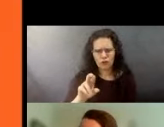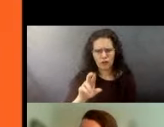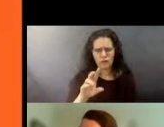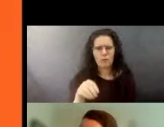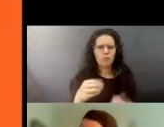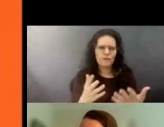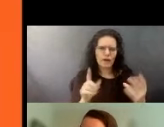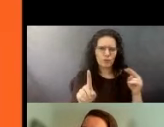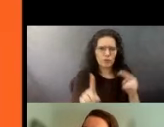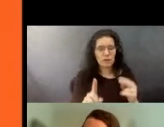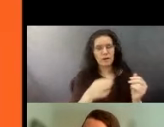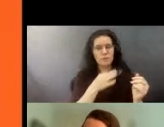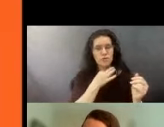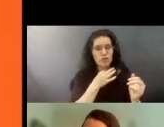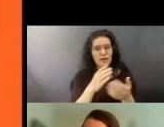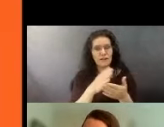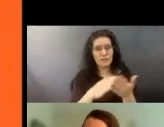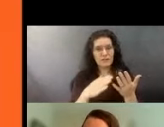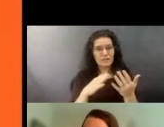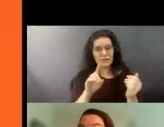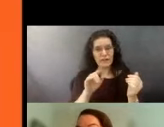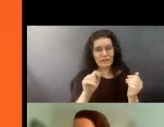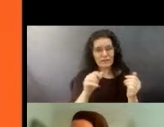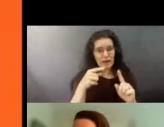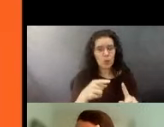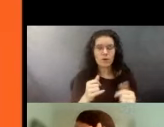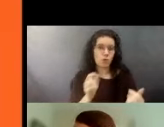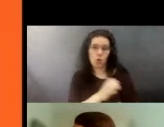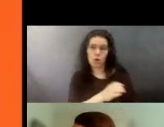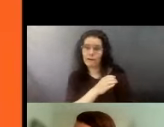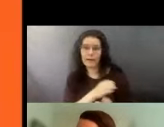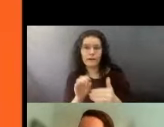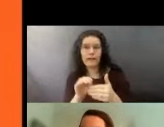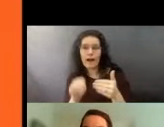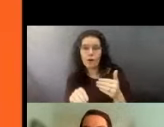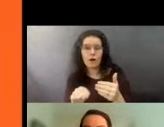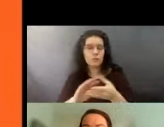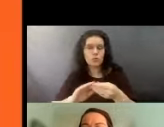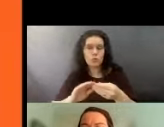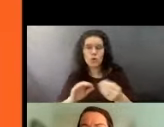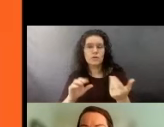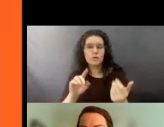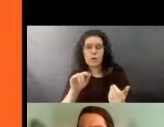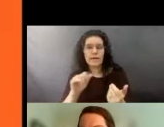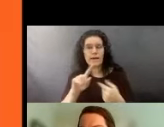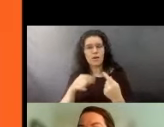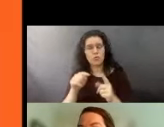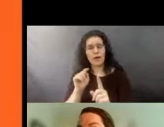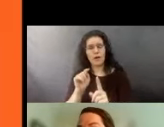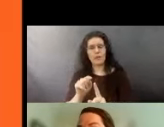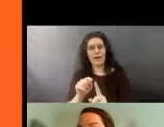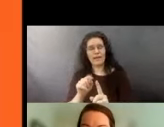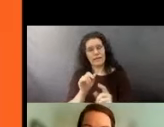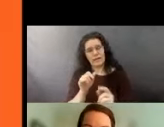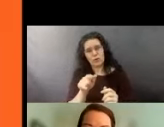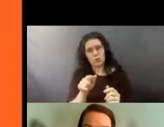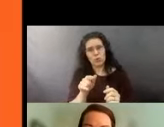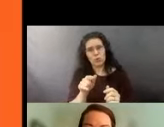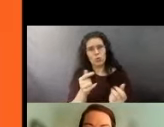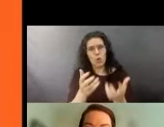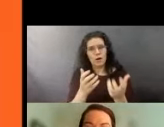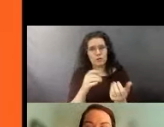or even, clinical outcomes, stories about those or data around it that you'd be looking for if you were